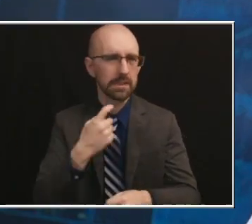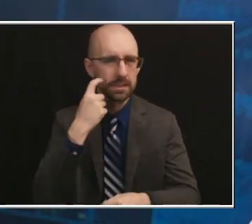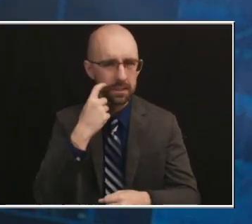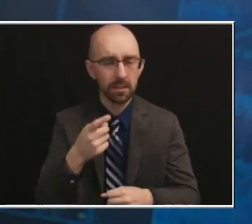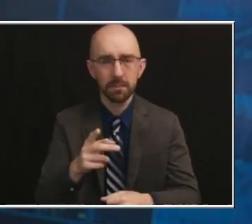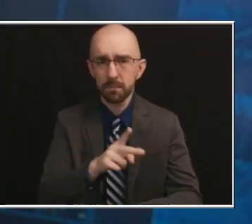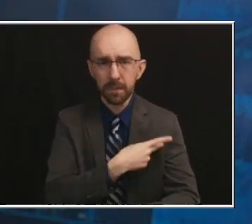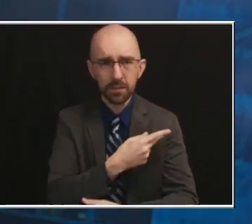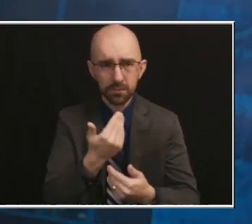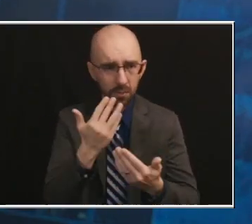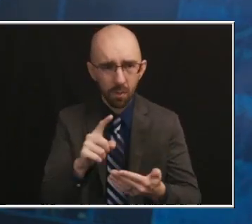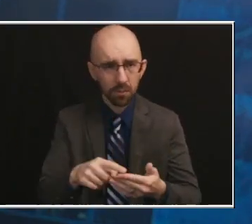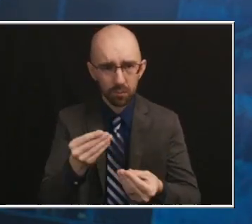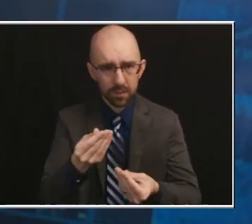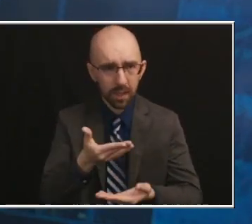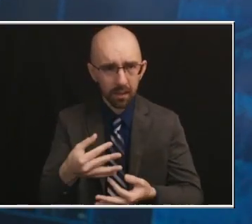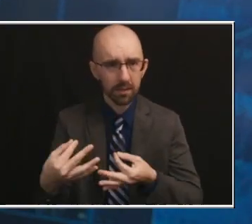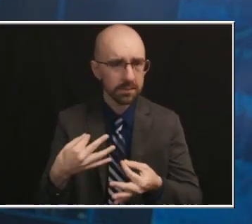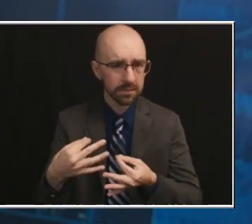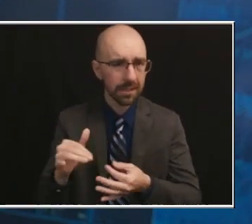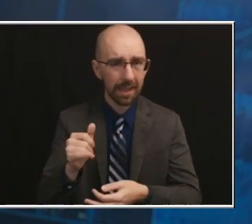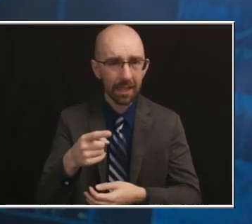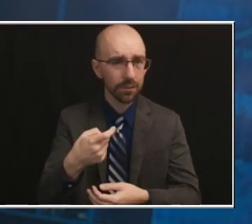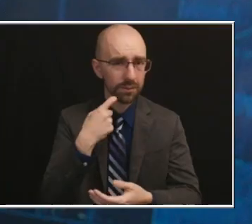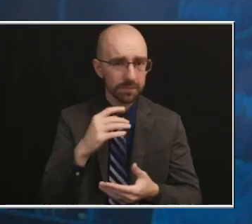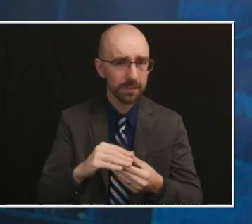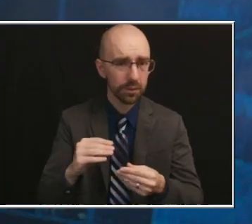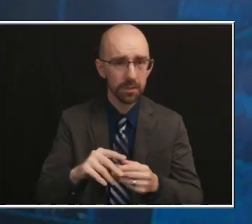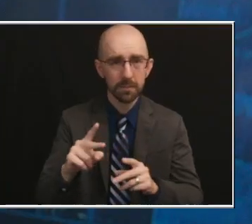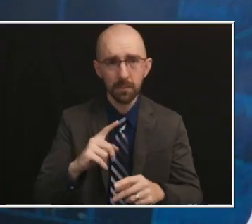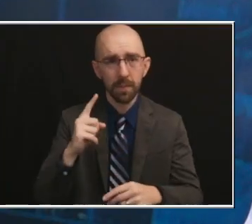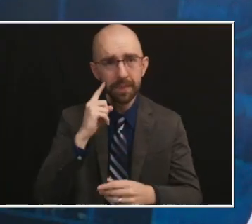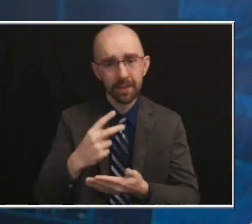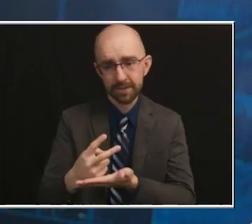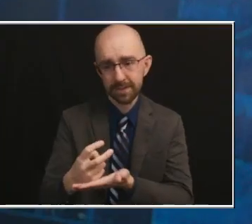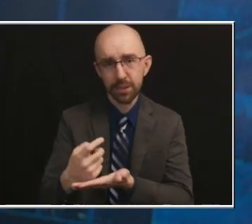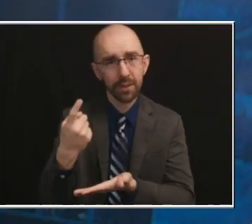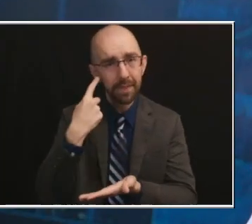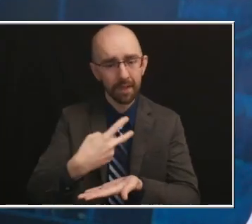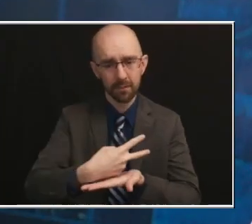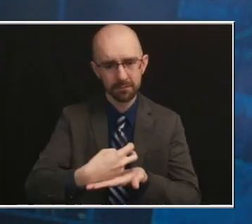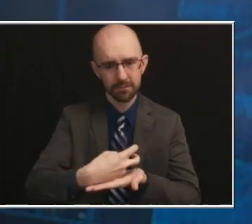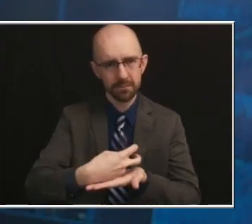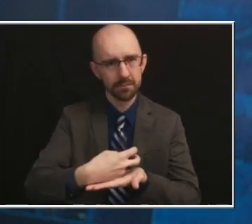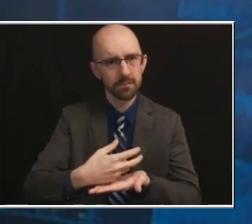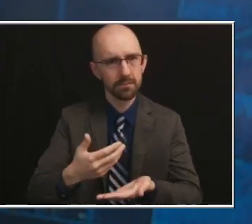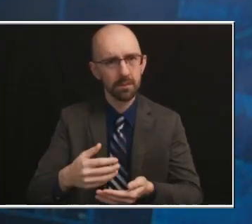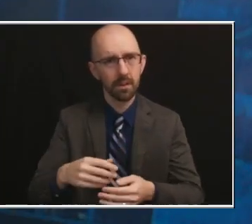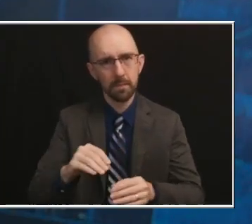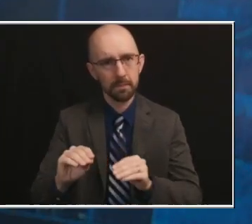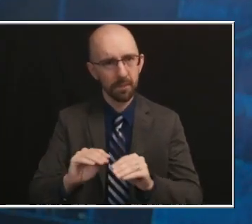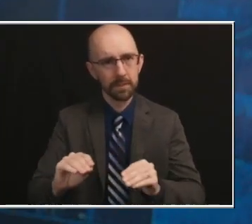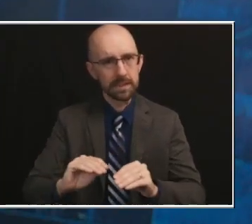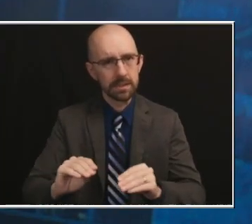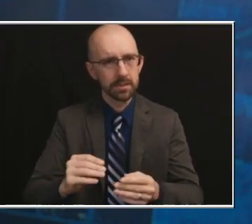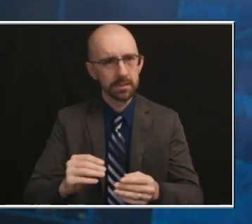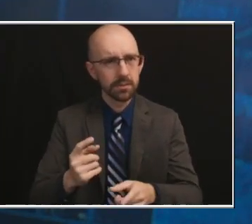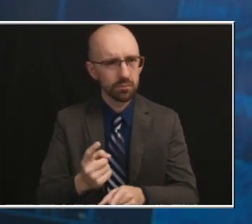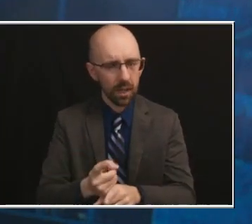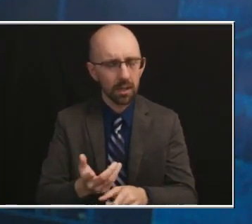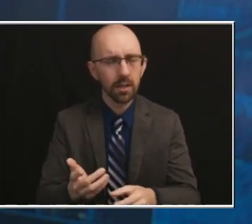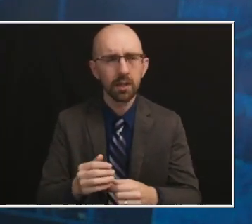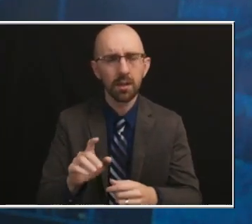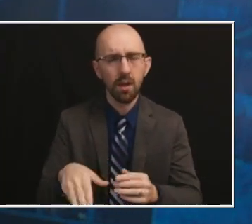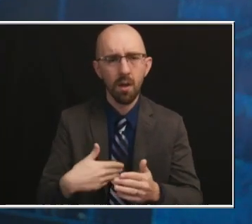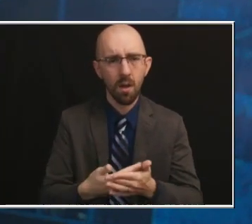things because, as you kind of said, when people think of seizures, they think of seizures on television, which is typically the convulsive part. And all these non-convulsive